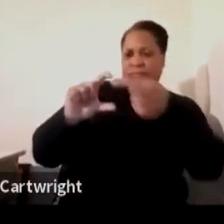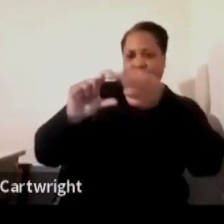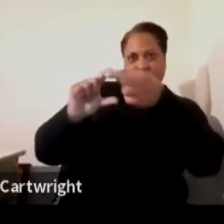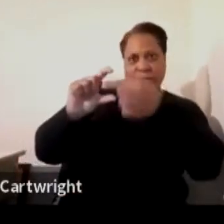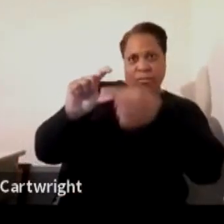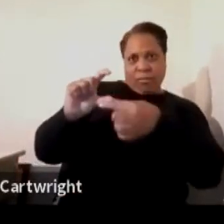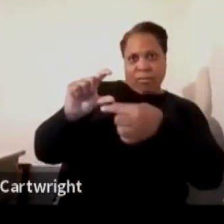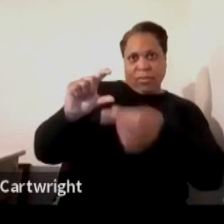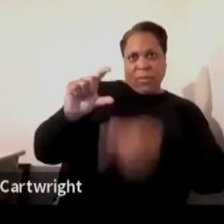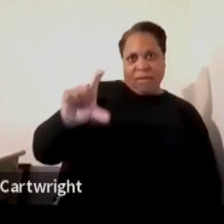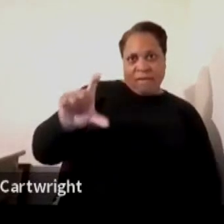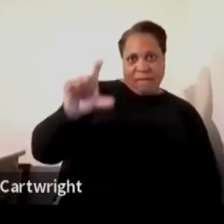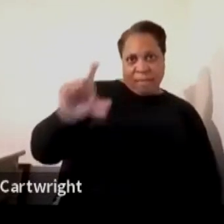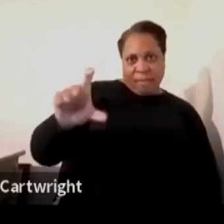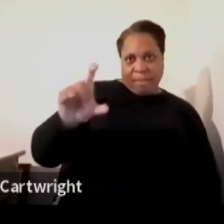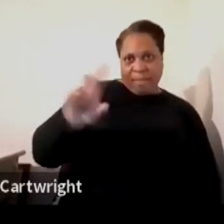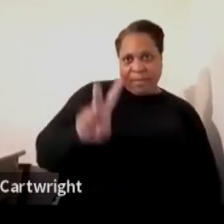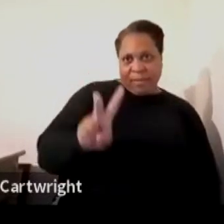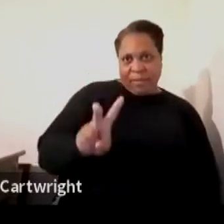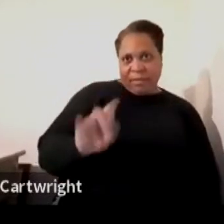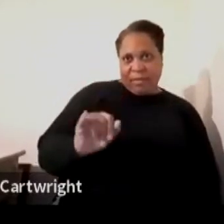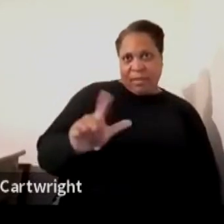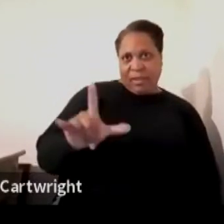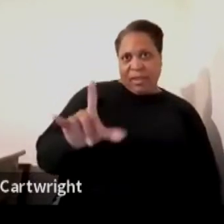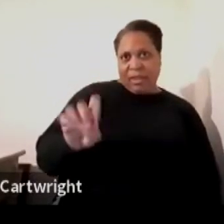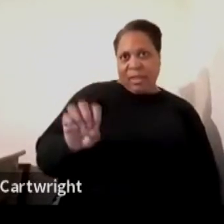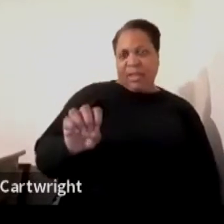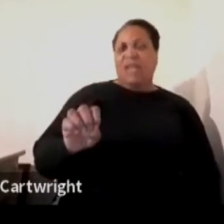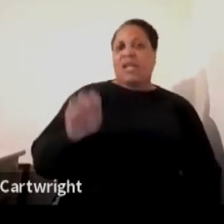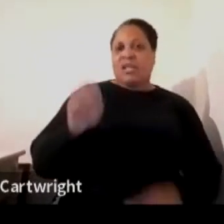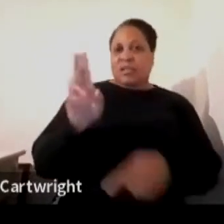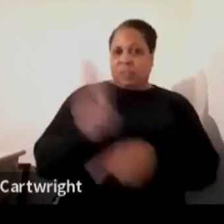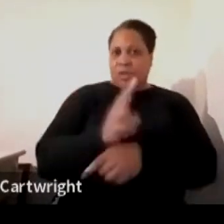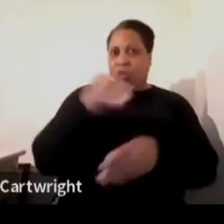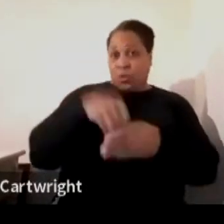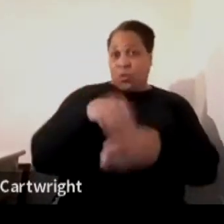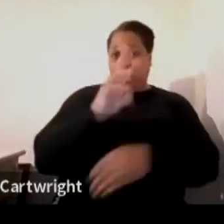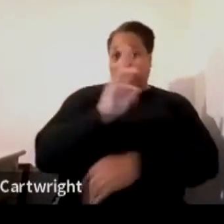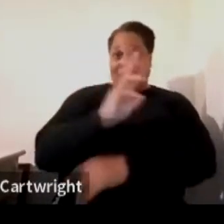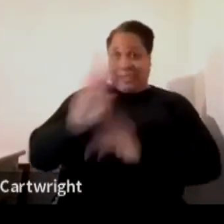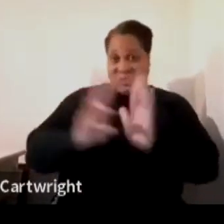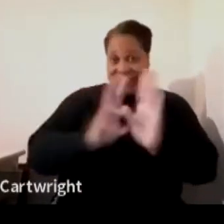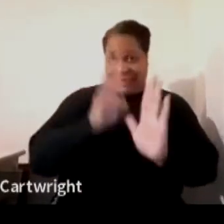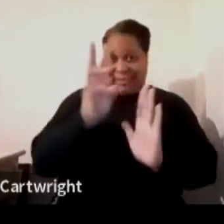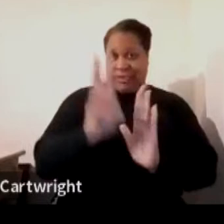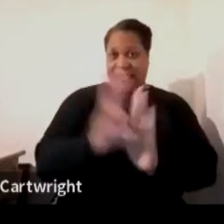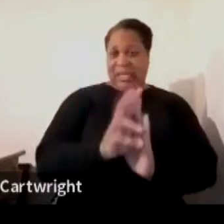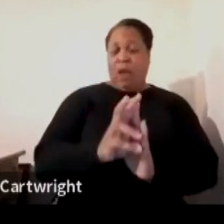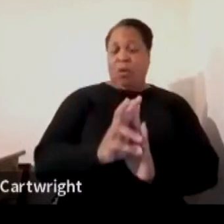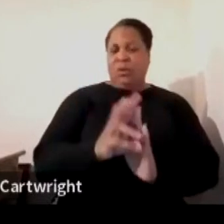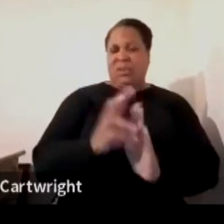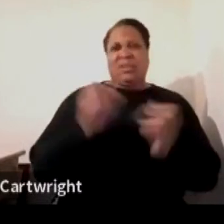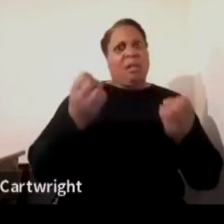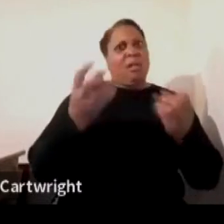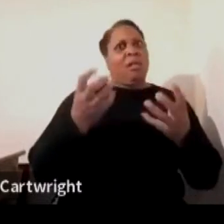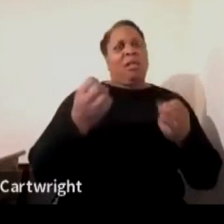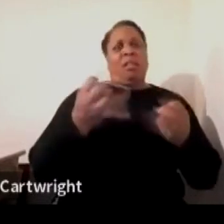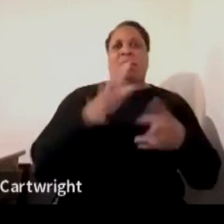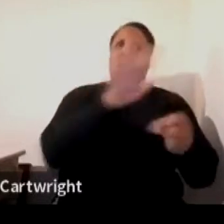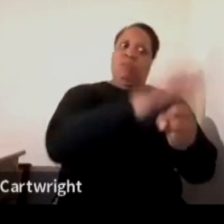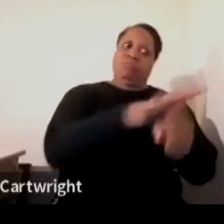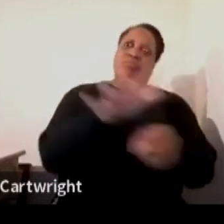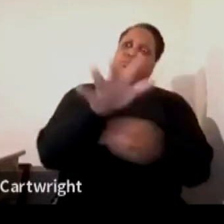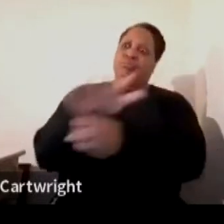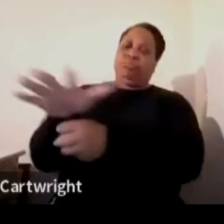now out giving doses within 6 hours. So it's a lot of logistics, and the Ministry of Health, done a great